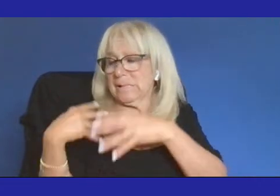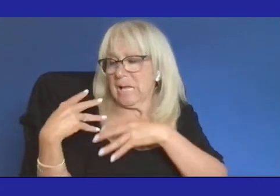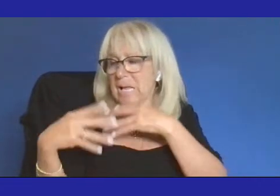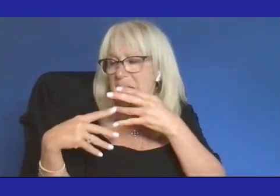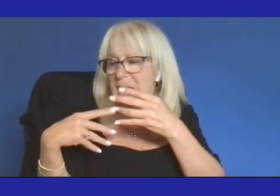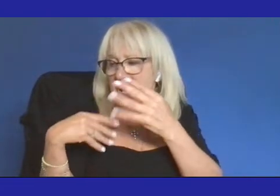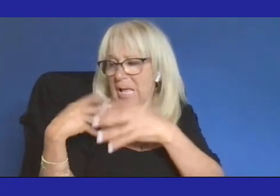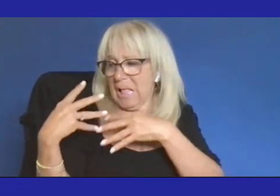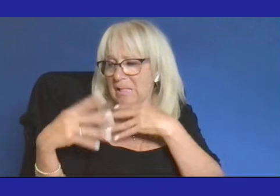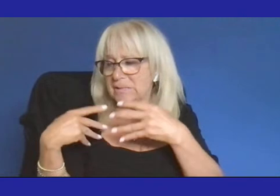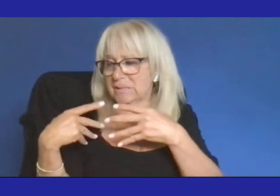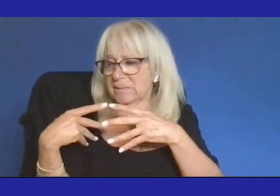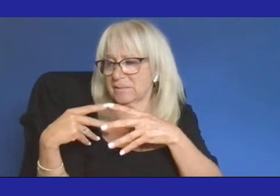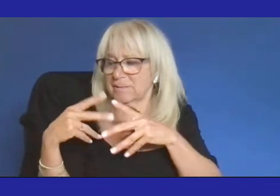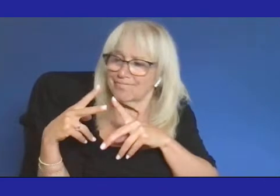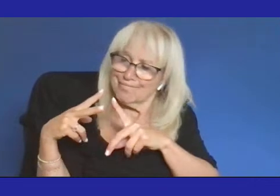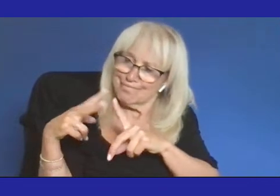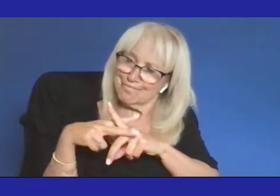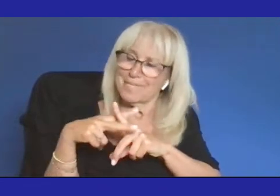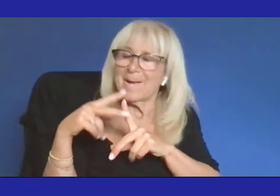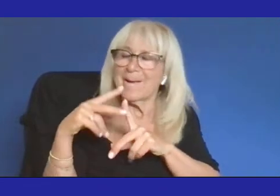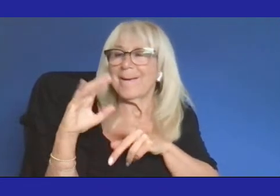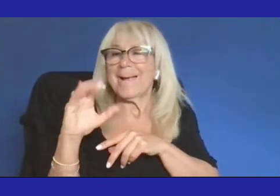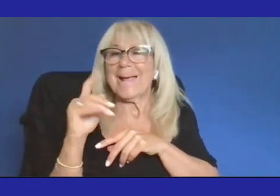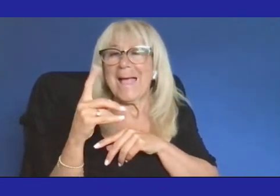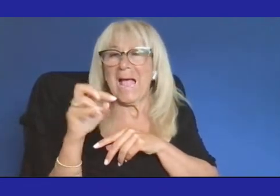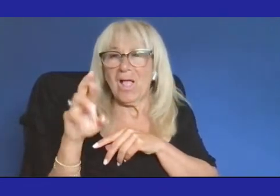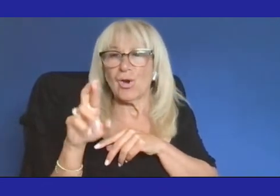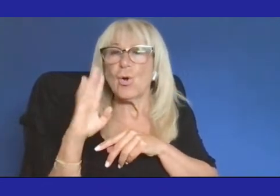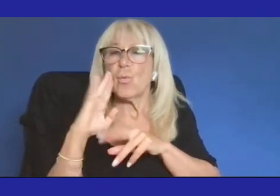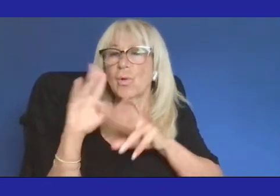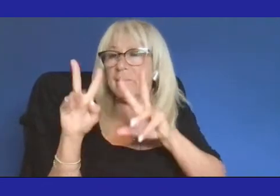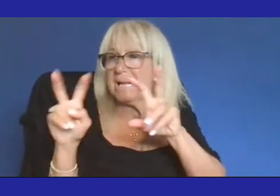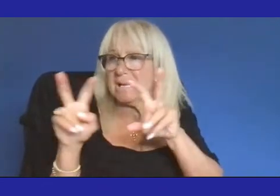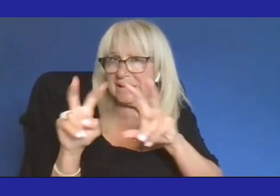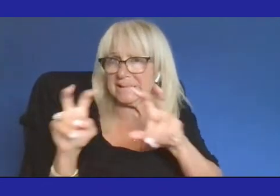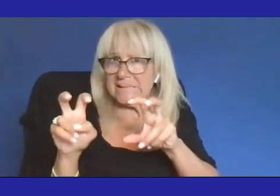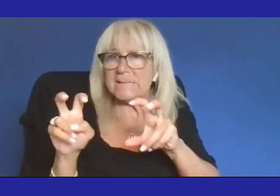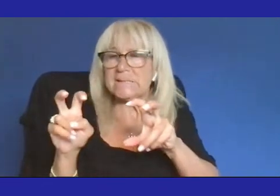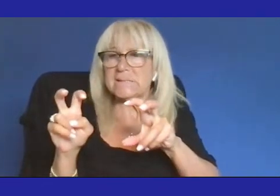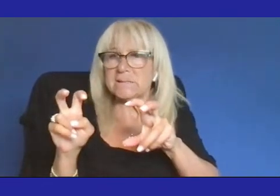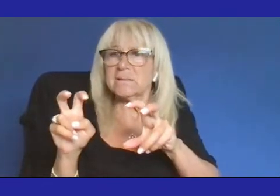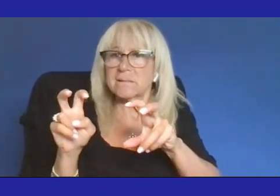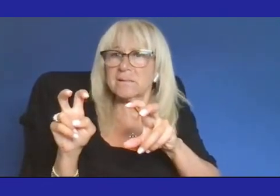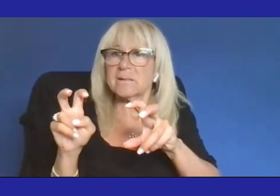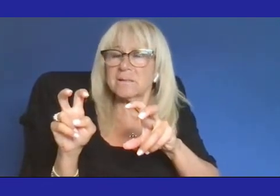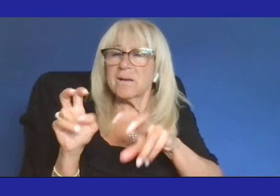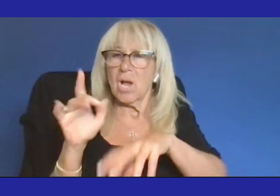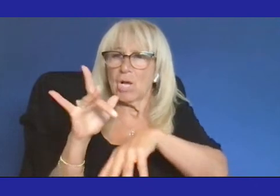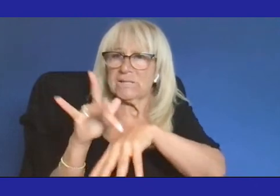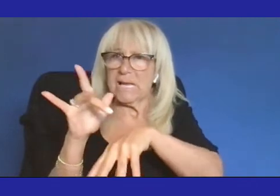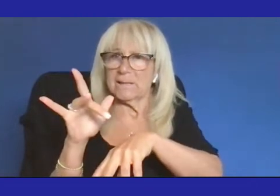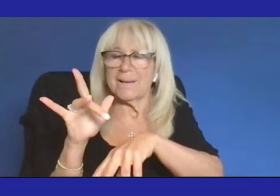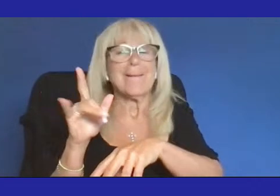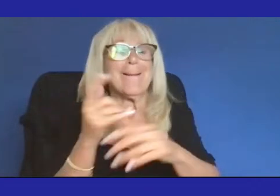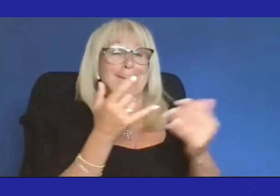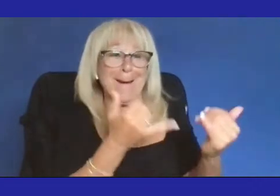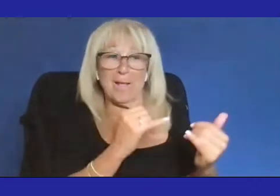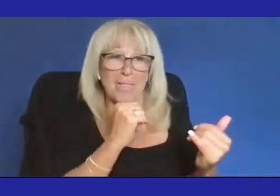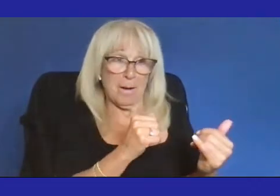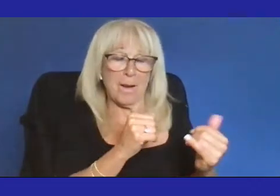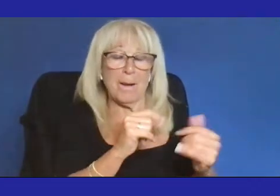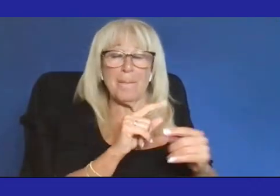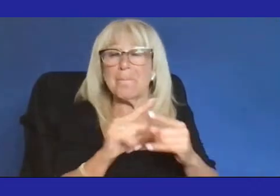that will be assessed for on site. These procedures themselves are not performed on site. They're performed in